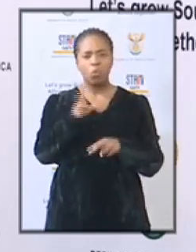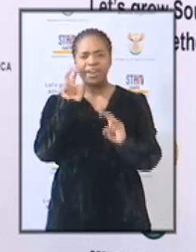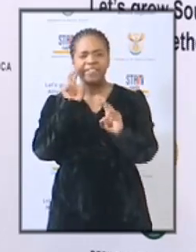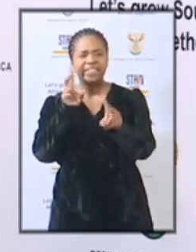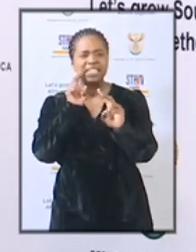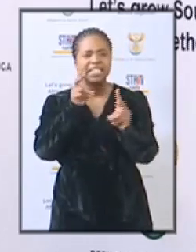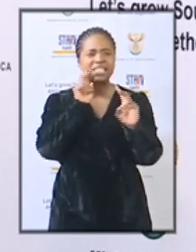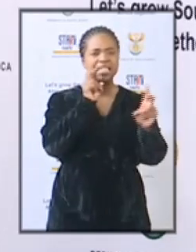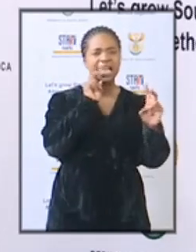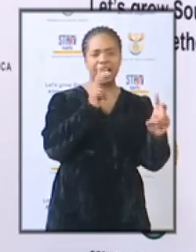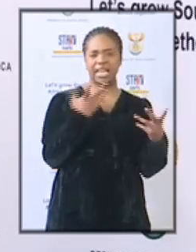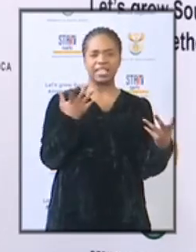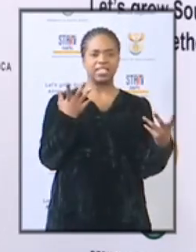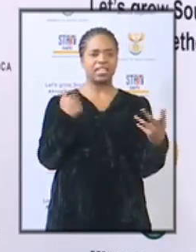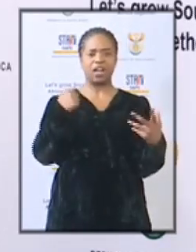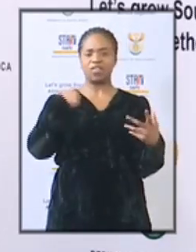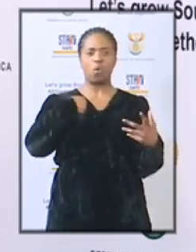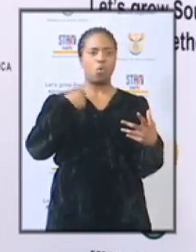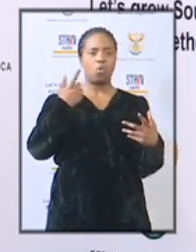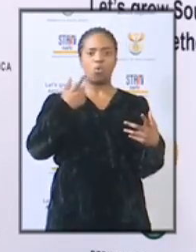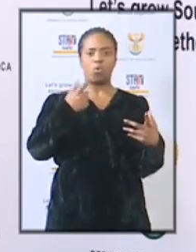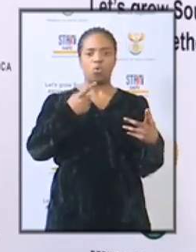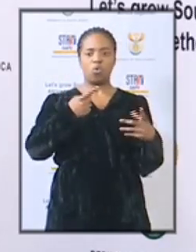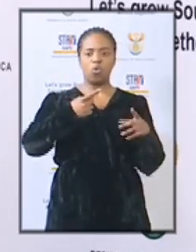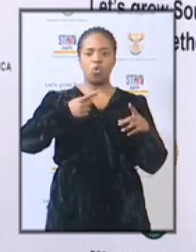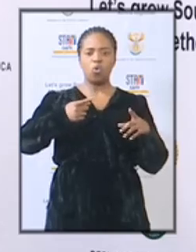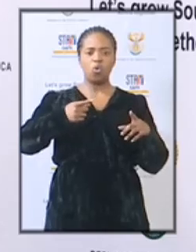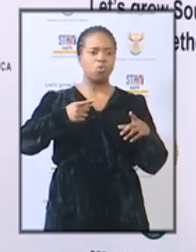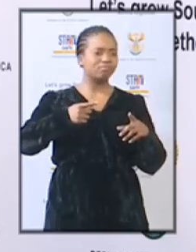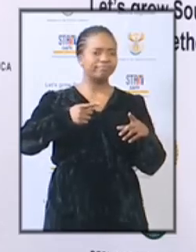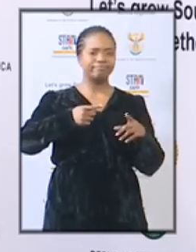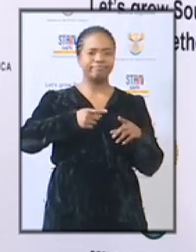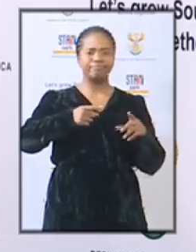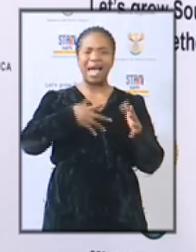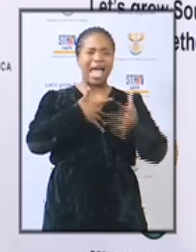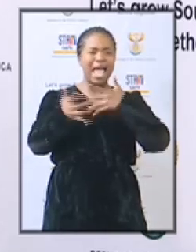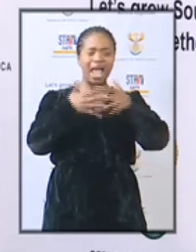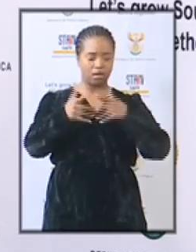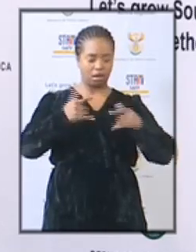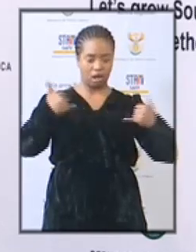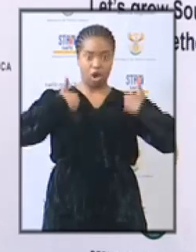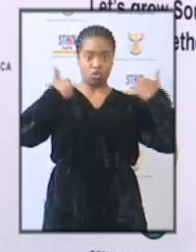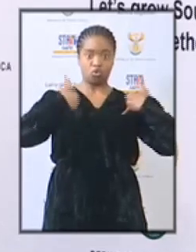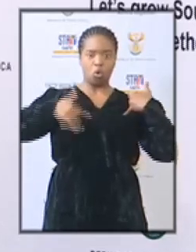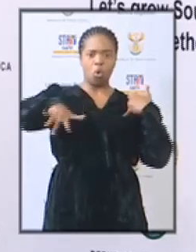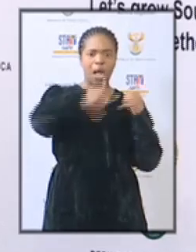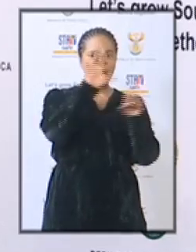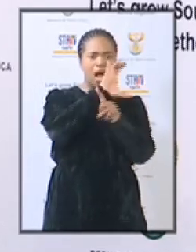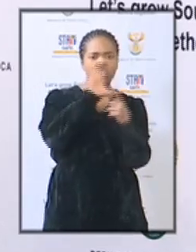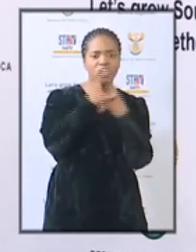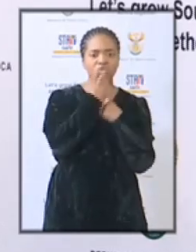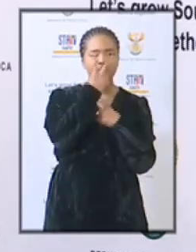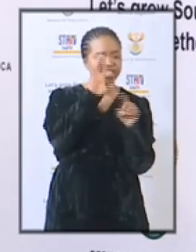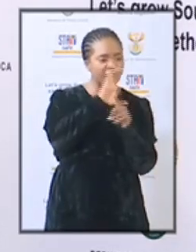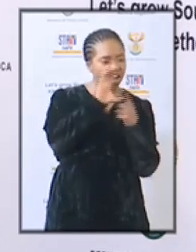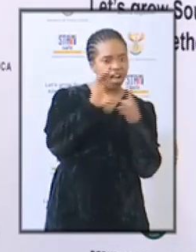science centers, nature and game reserves, national parks, and other entertainment and cultural